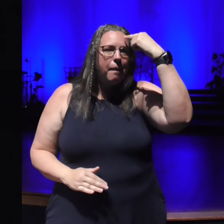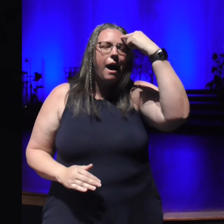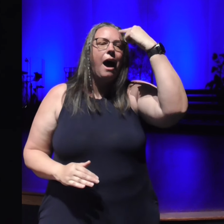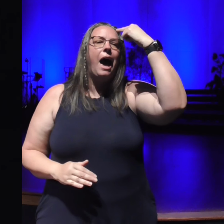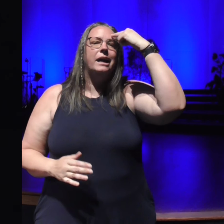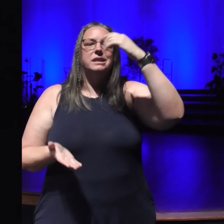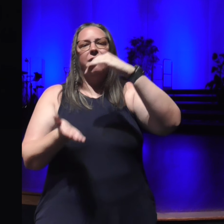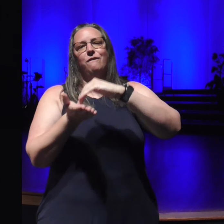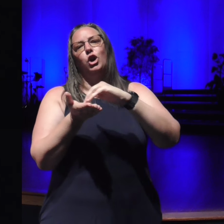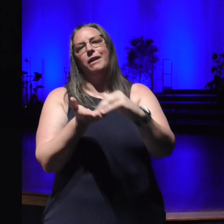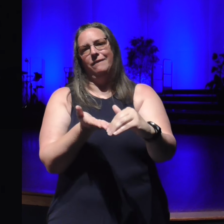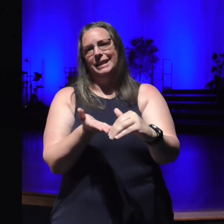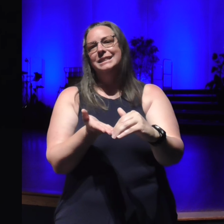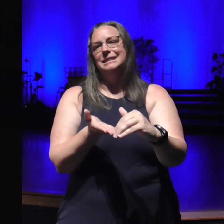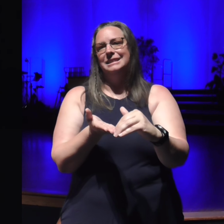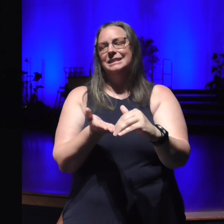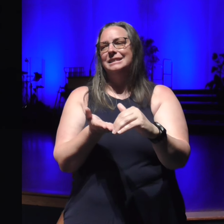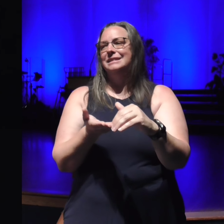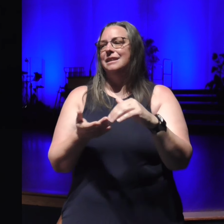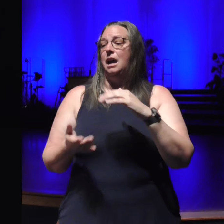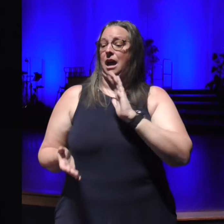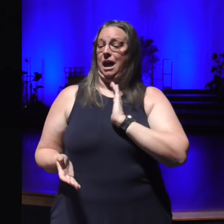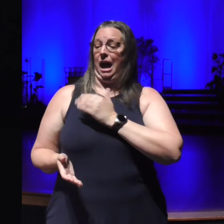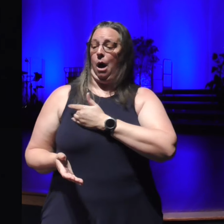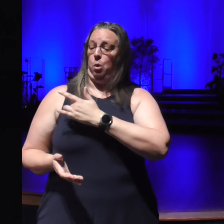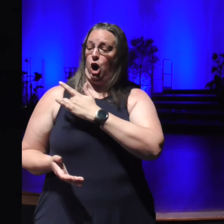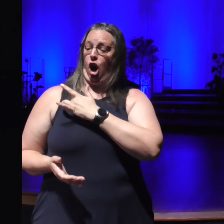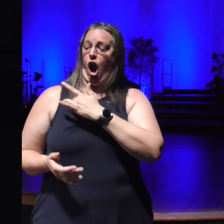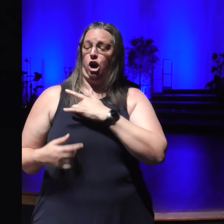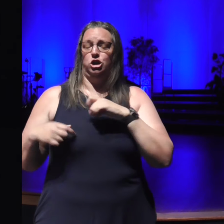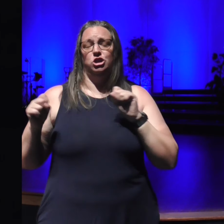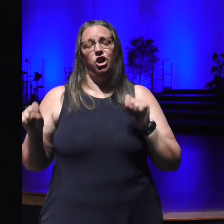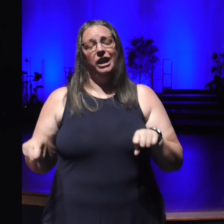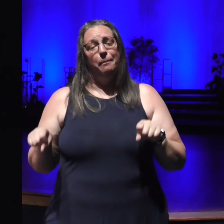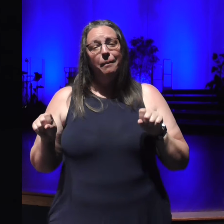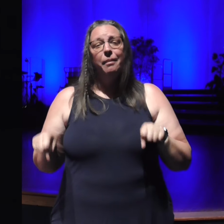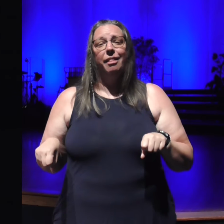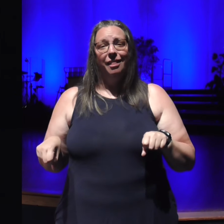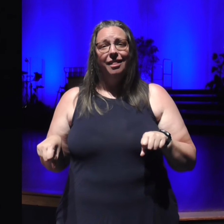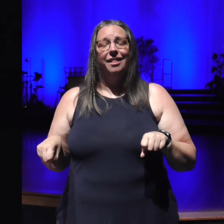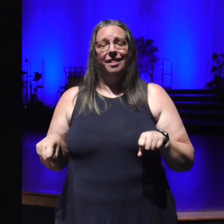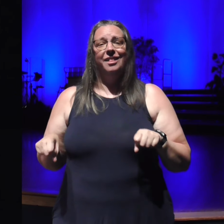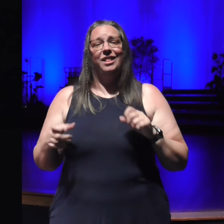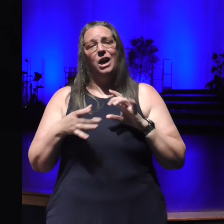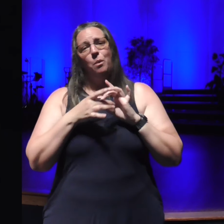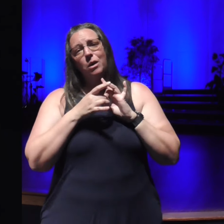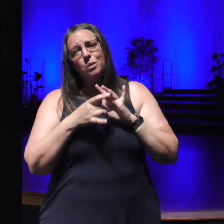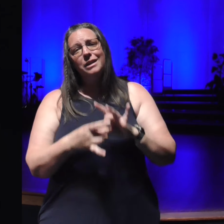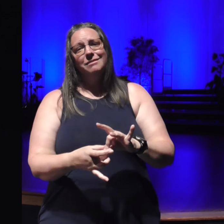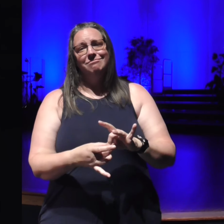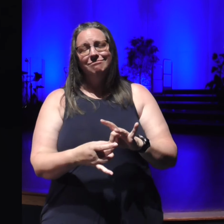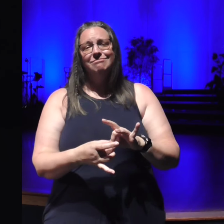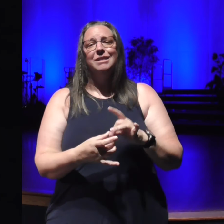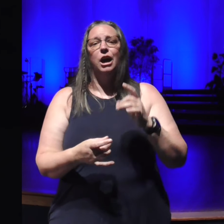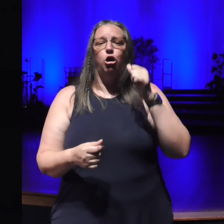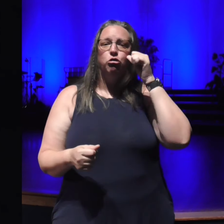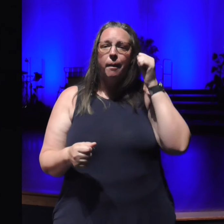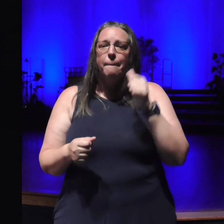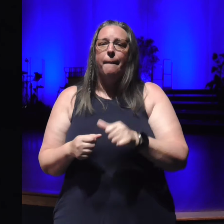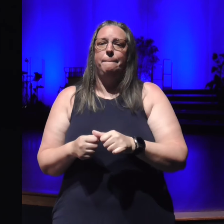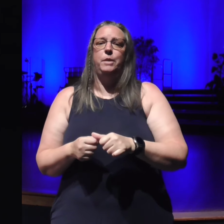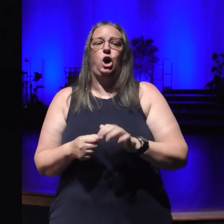us never underestimate what our hearts are capable of when we unite and remember this divine